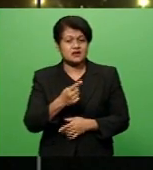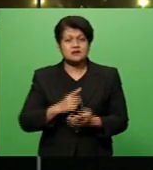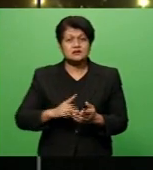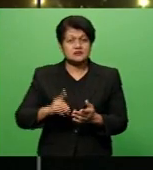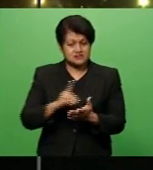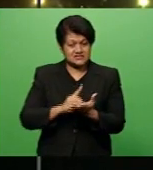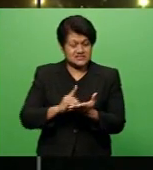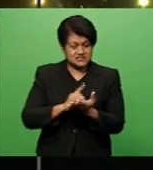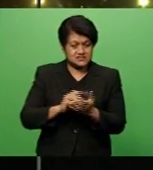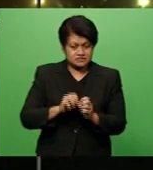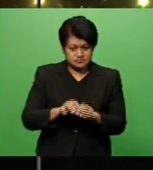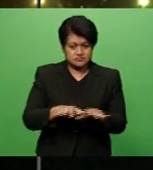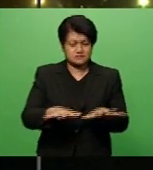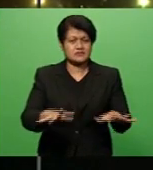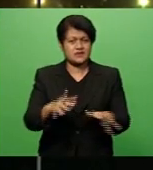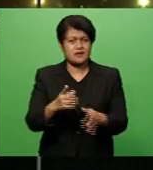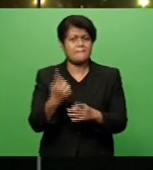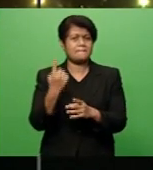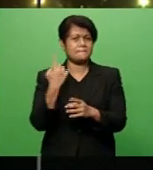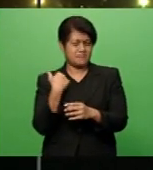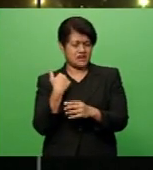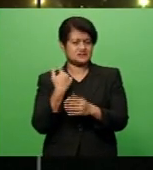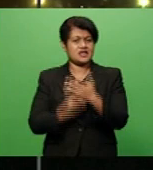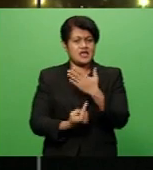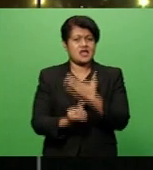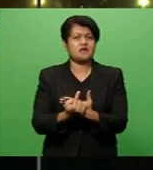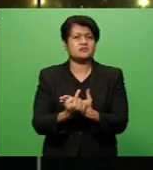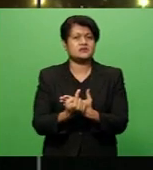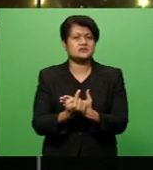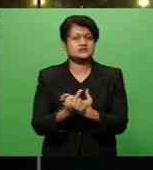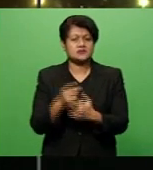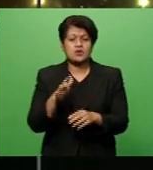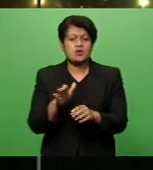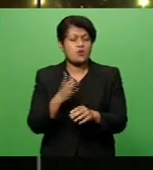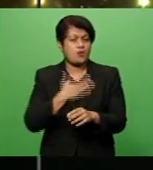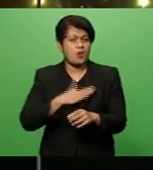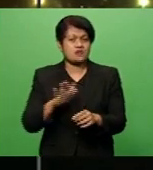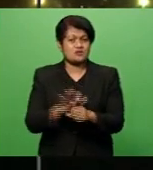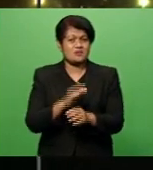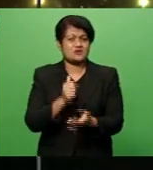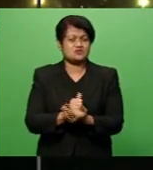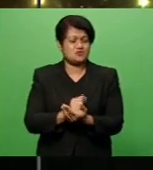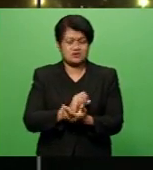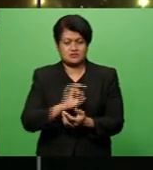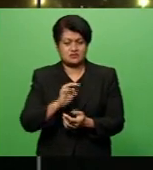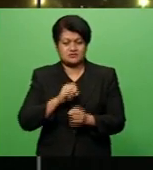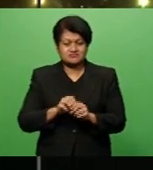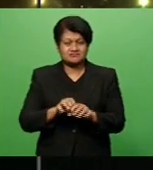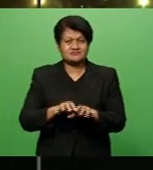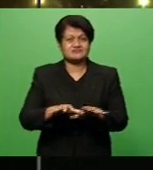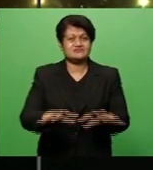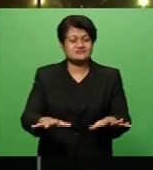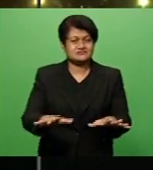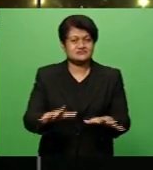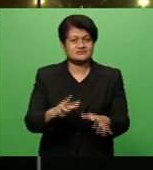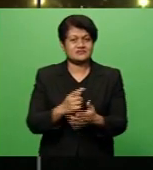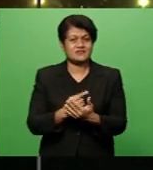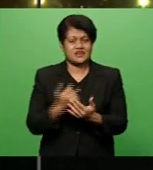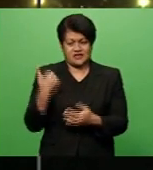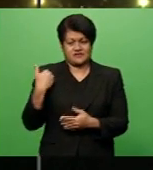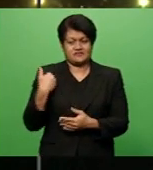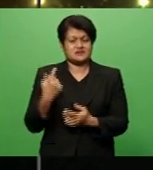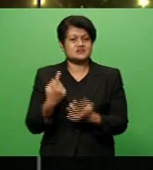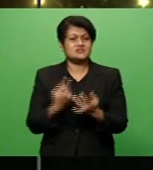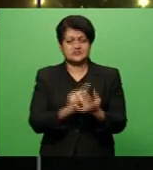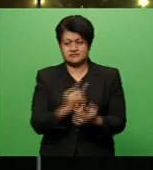the past. He is working with the community health workers to ensure no outbreak of such diseases post-tropical cyclone Ana. Josiah